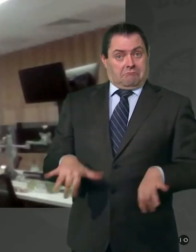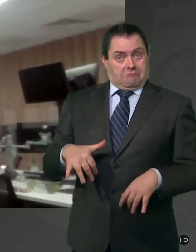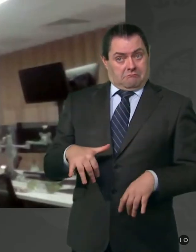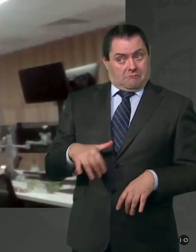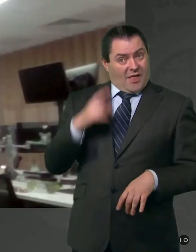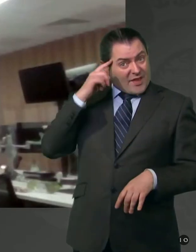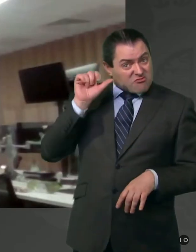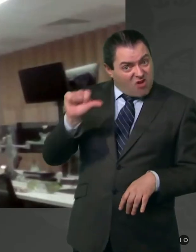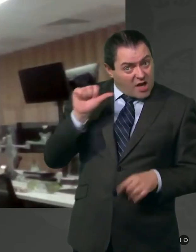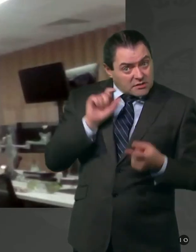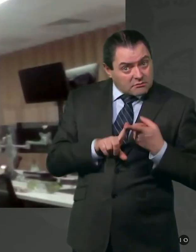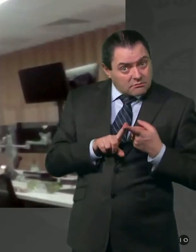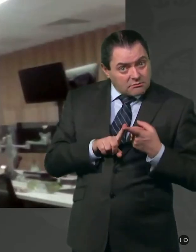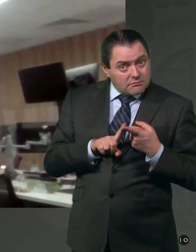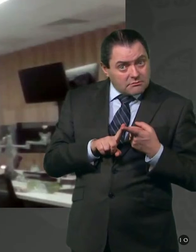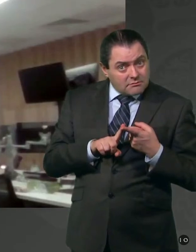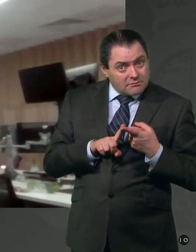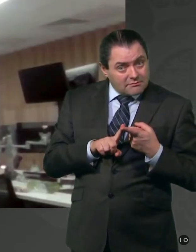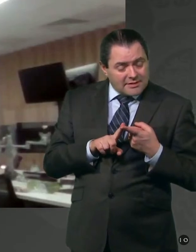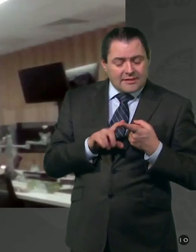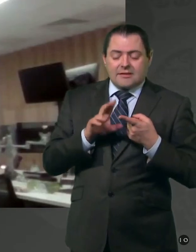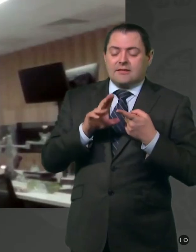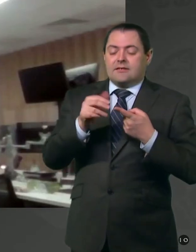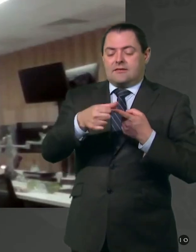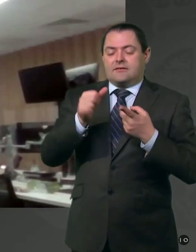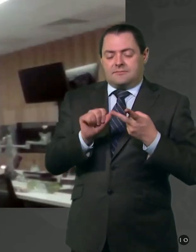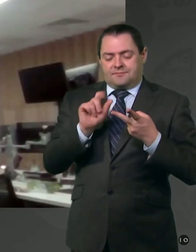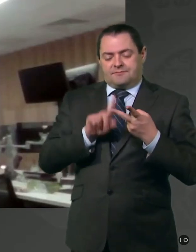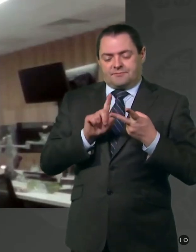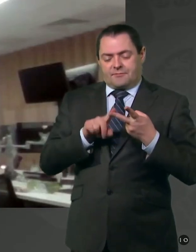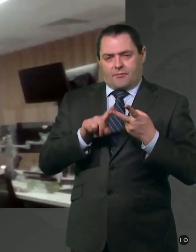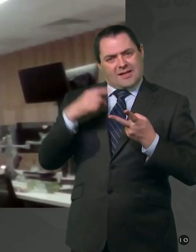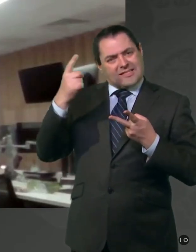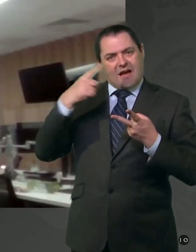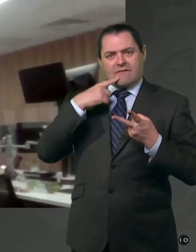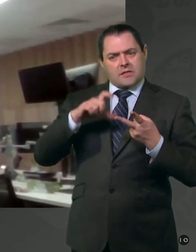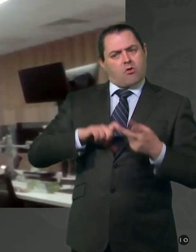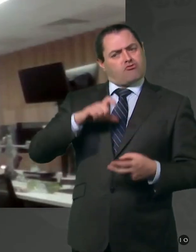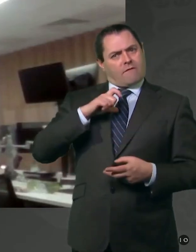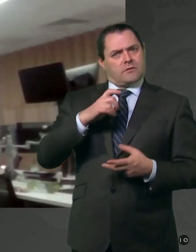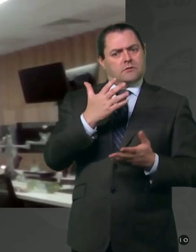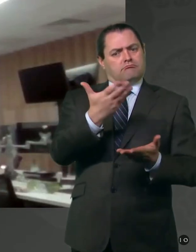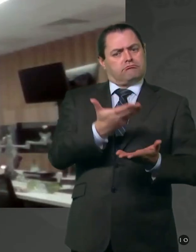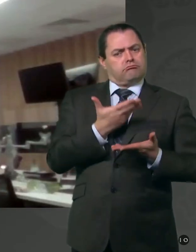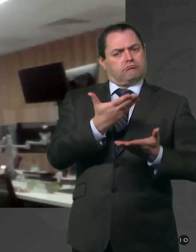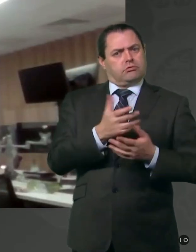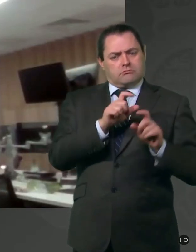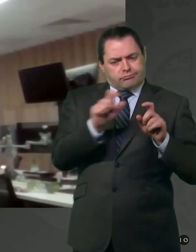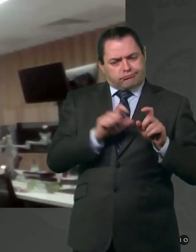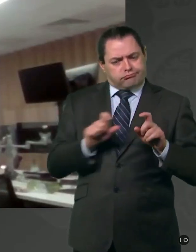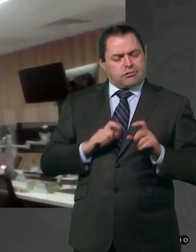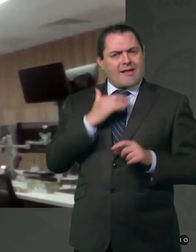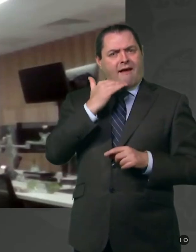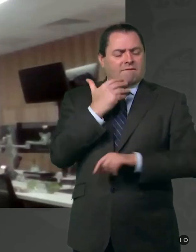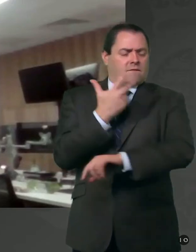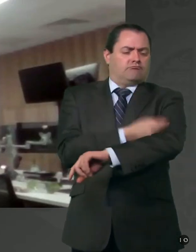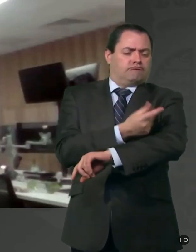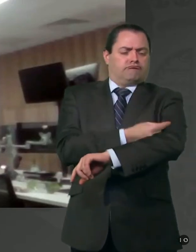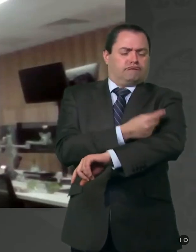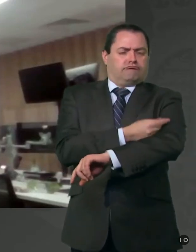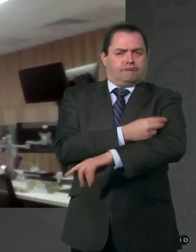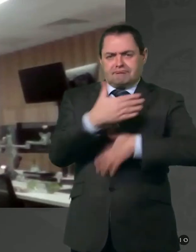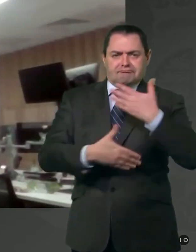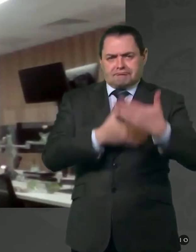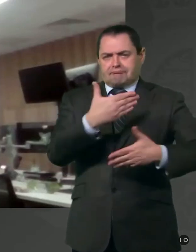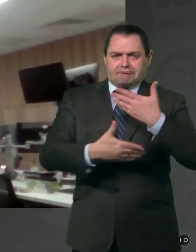you say you're confident of our supply, but it's not in your hands, is it? If AstraZeneca bow to the